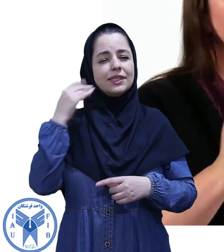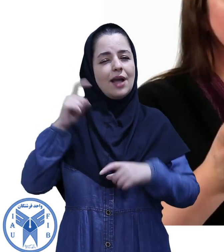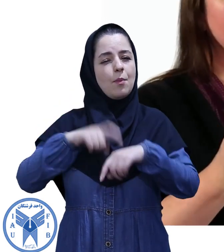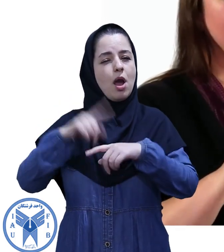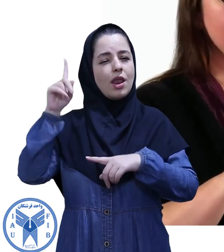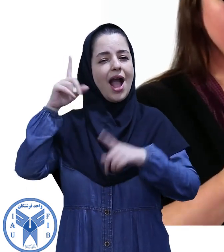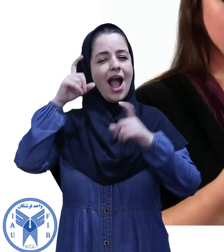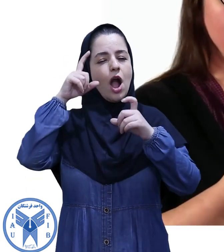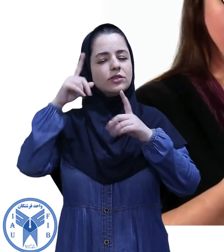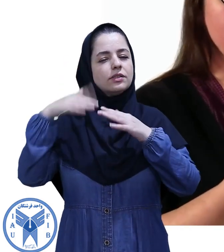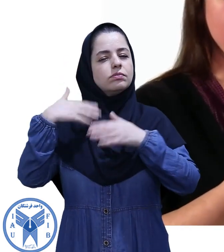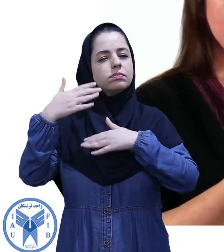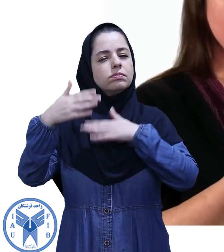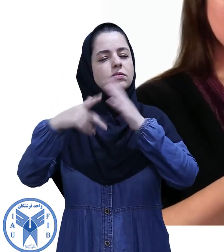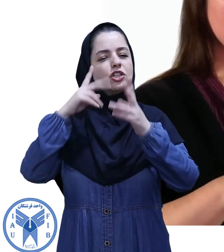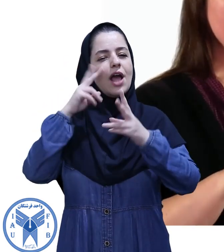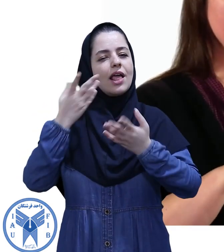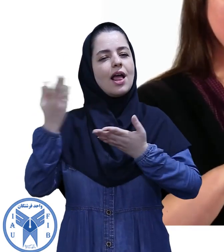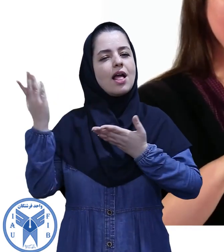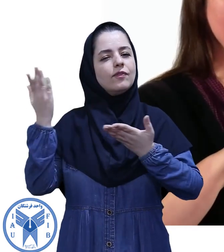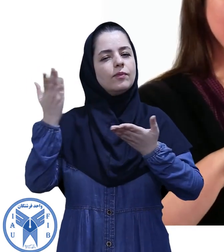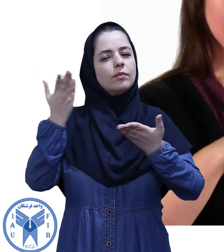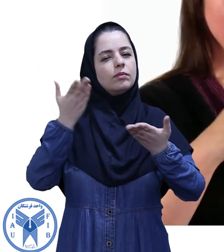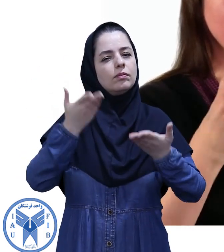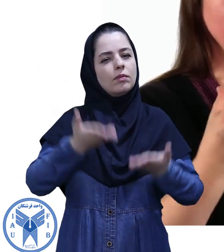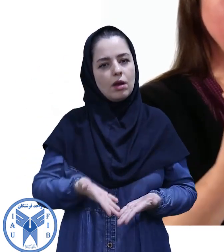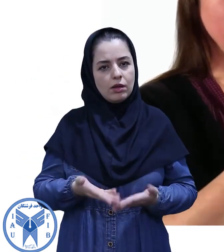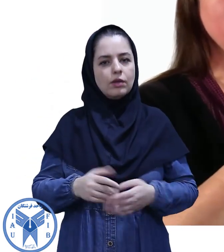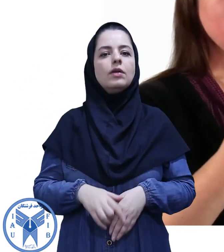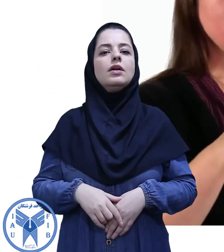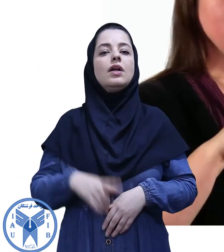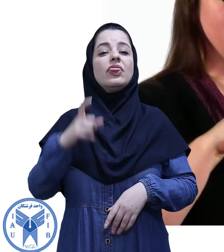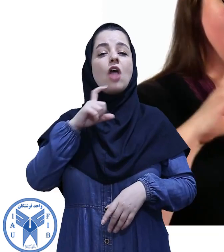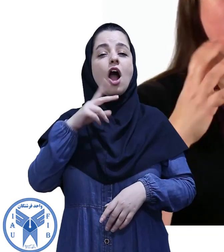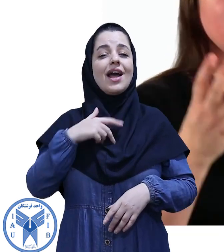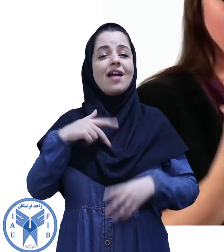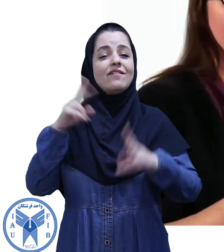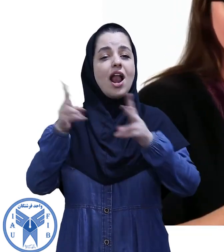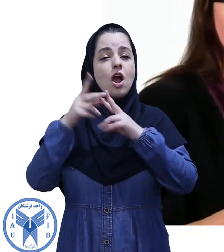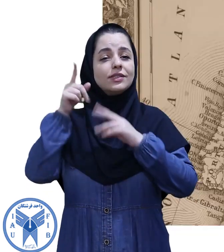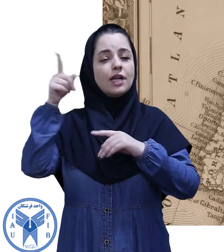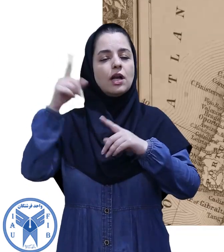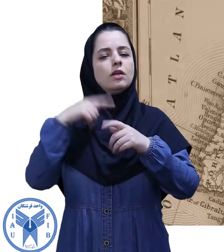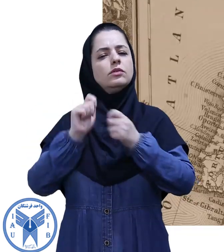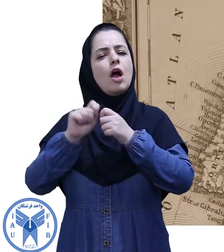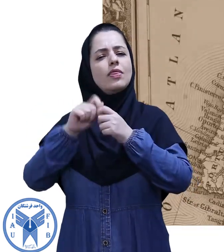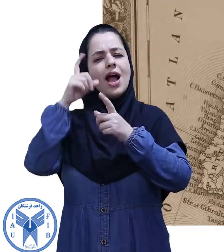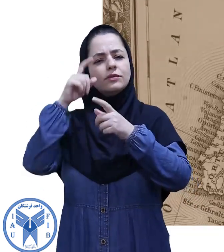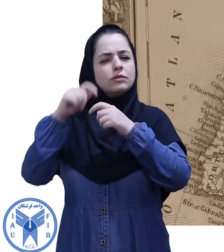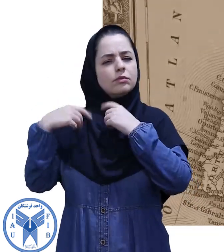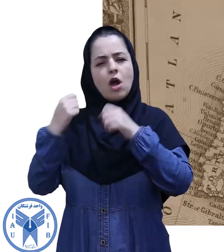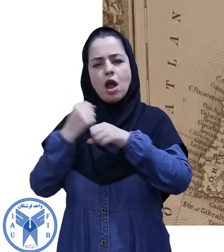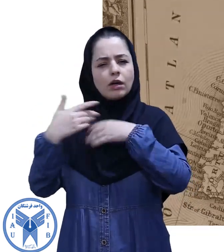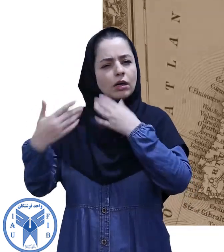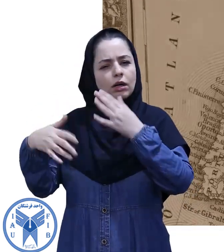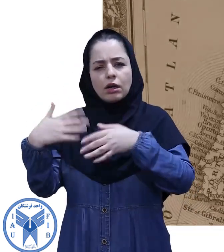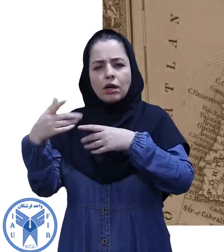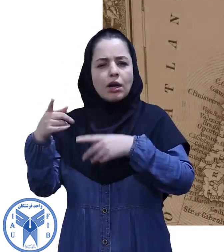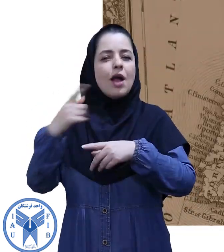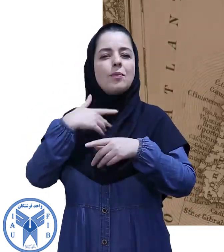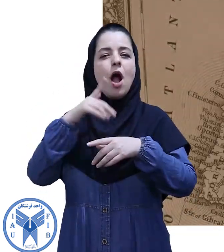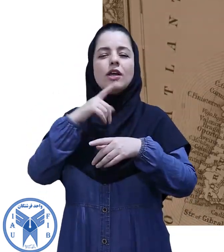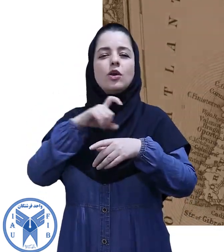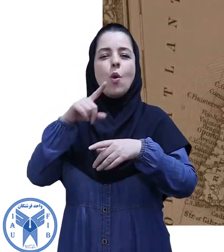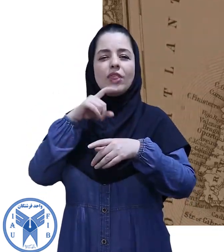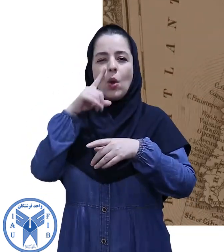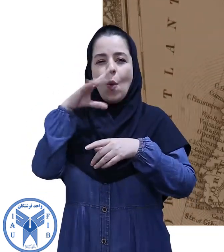This time around the 1830s is really when photography comes together. Dagger is in France making